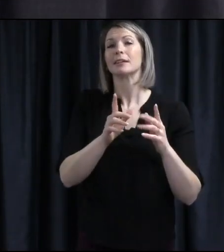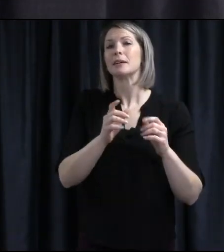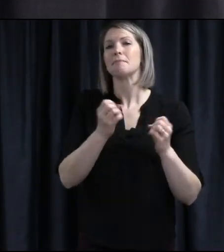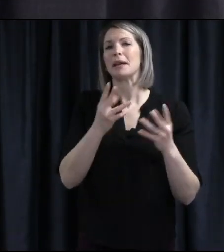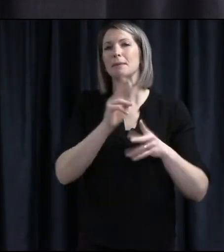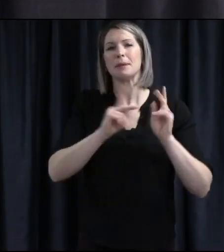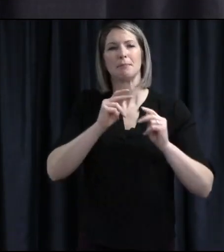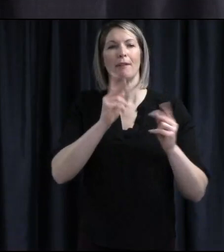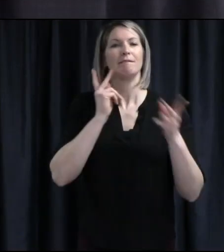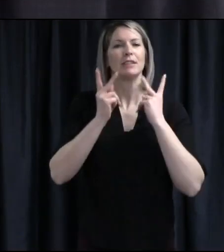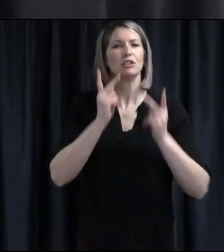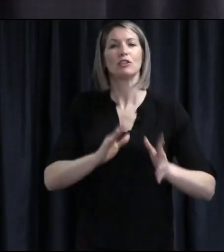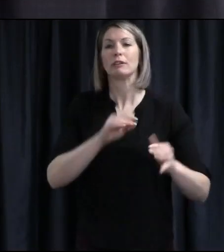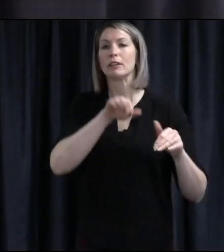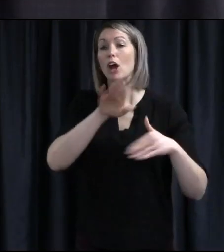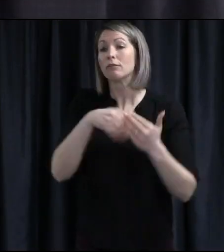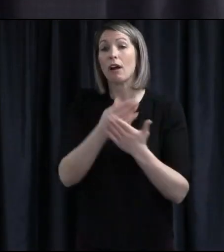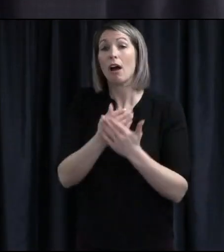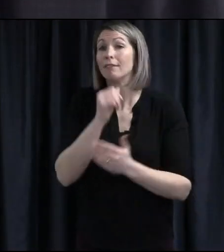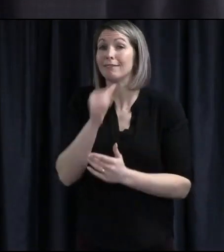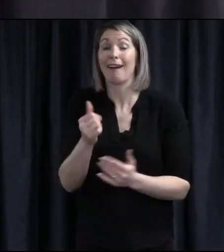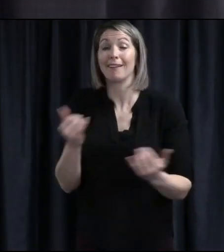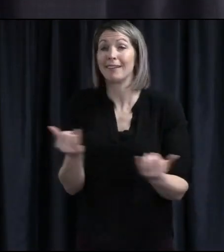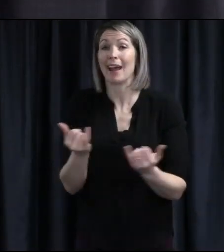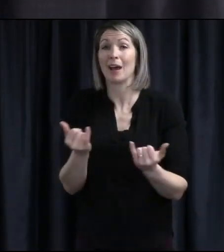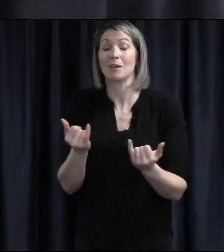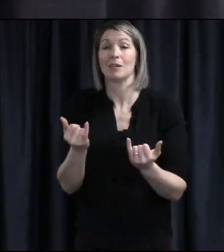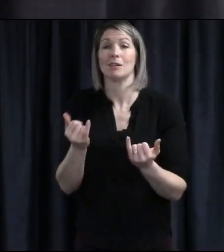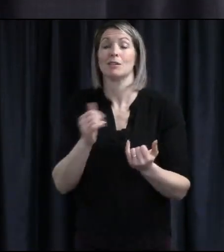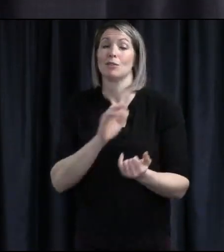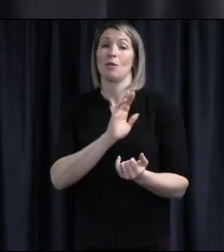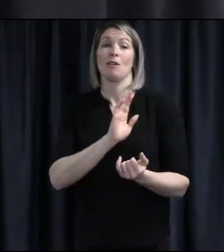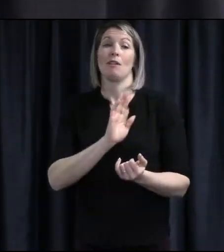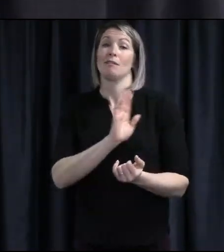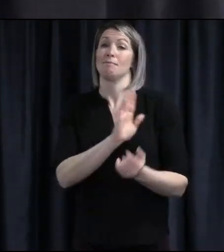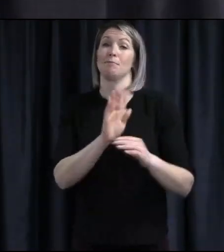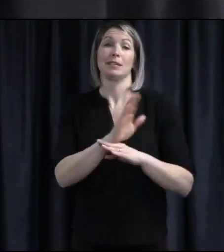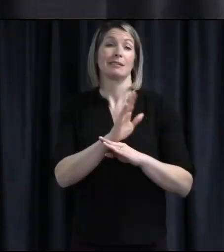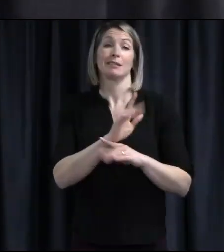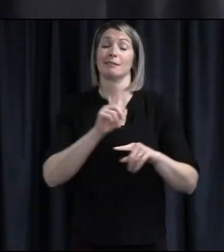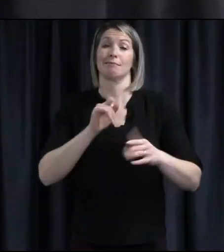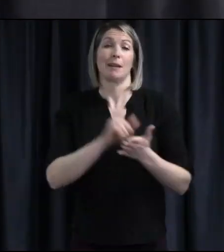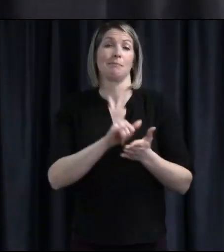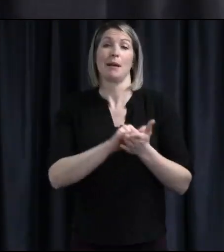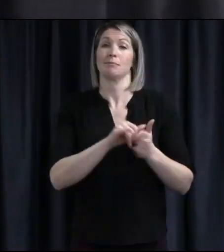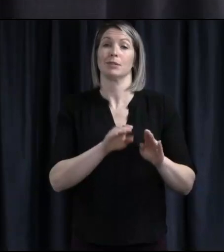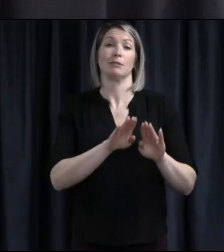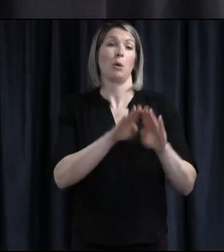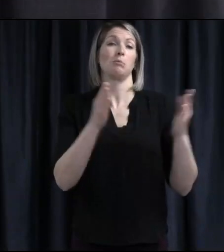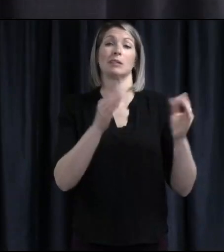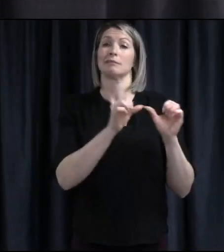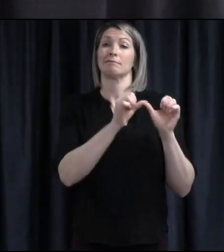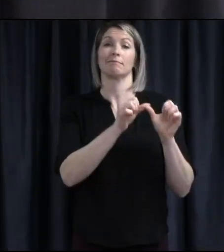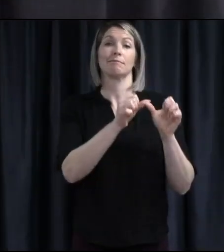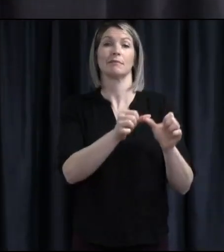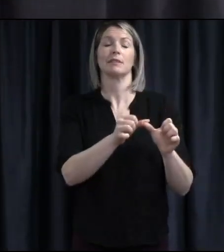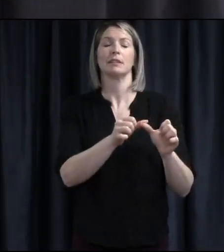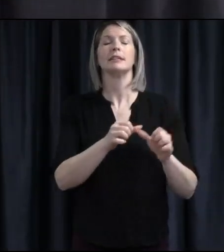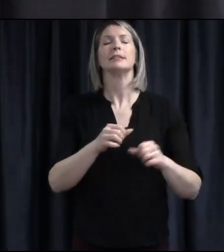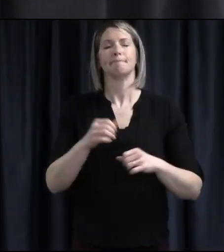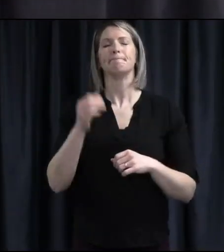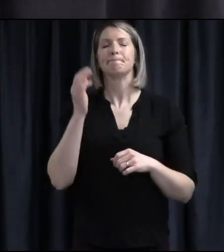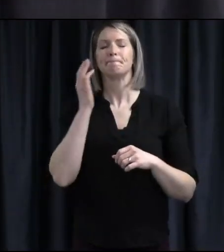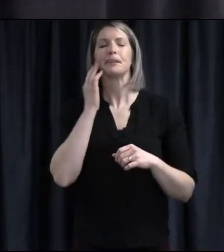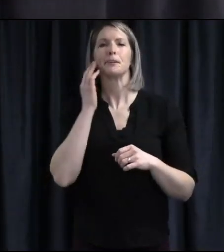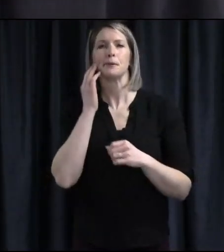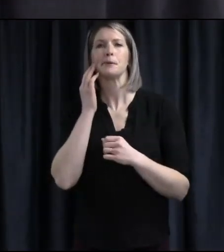coming into this province? Well, it's, as I said, and the response would be the same, you know, for business owners in